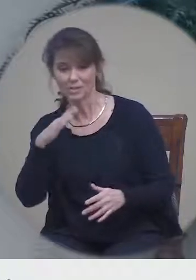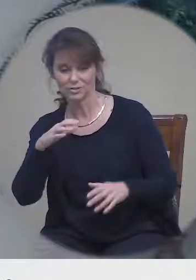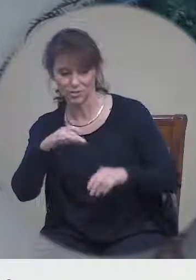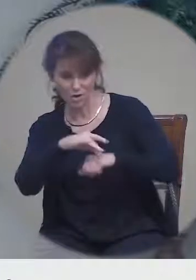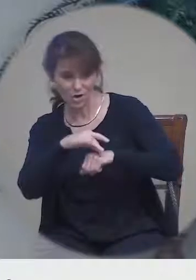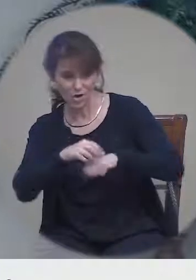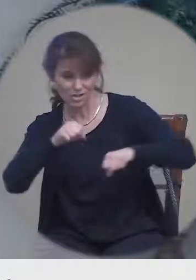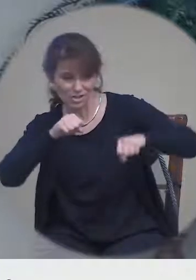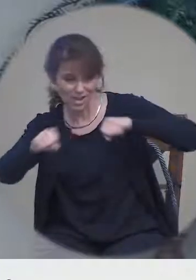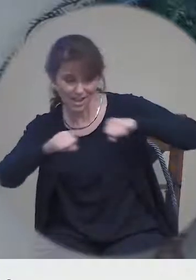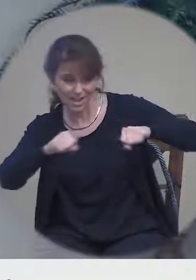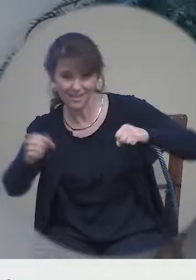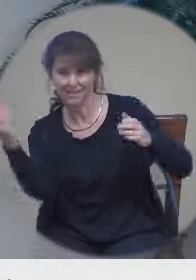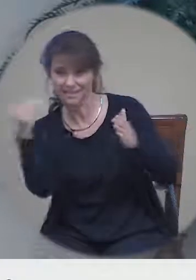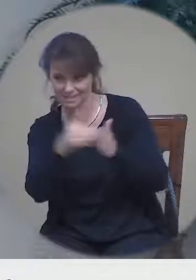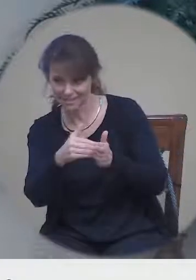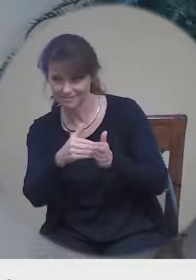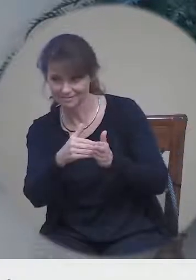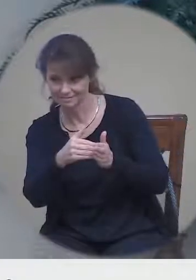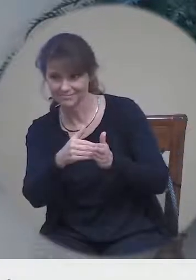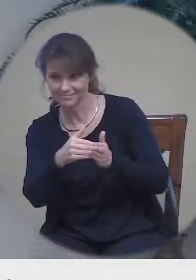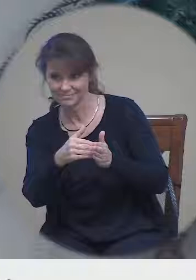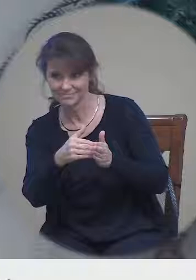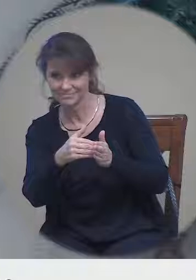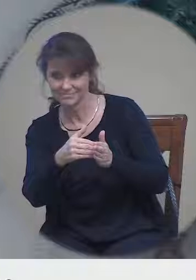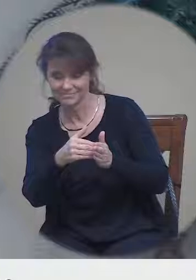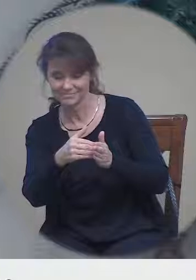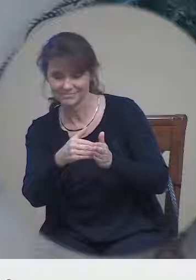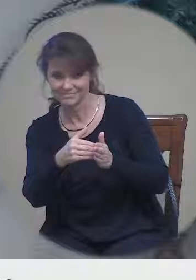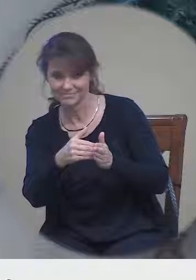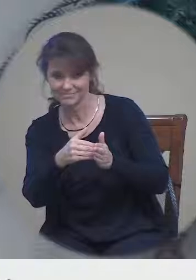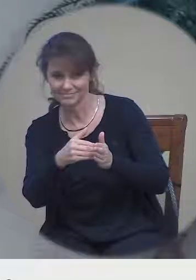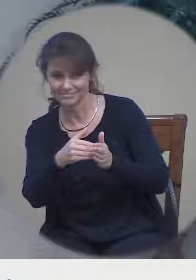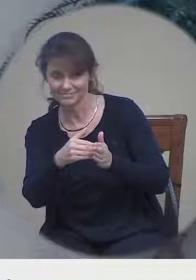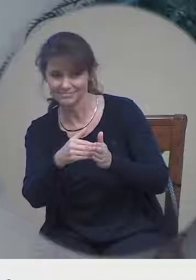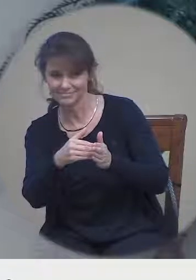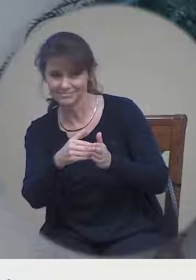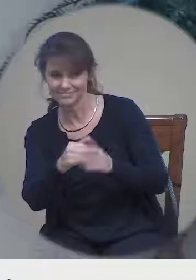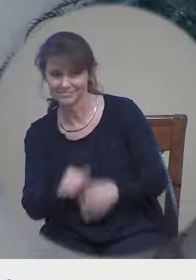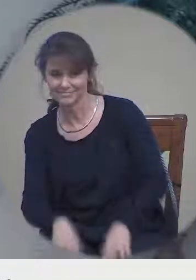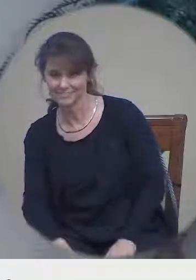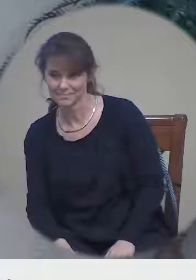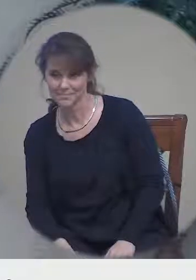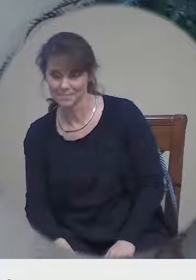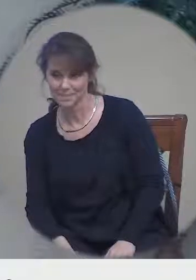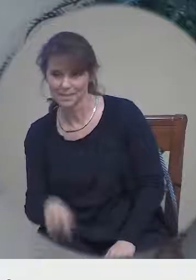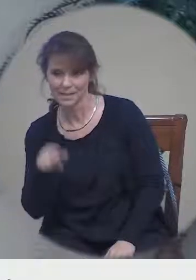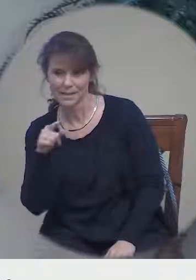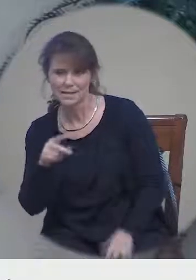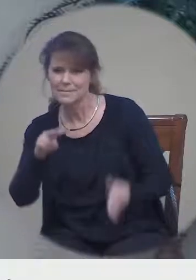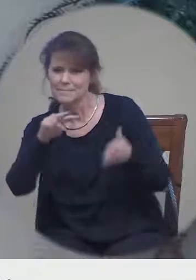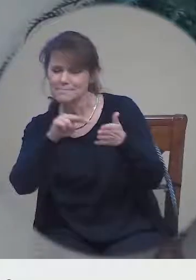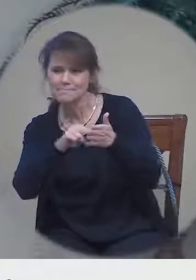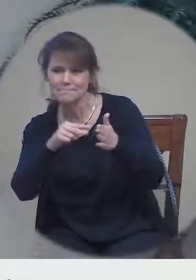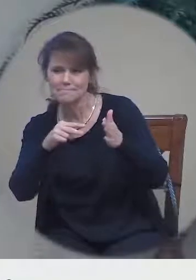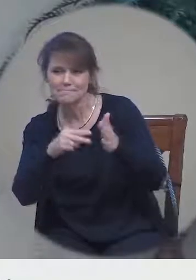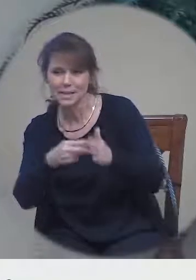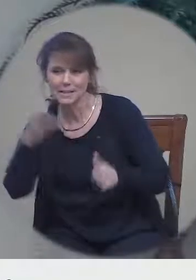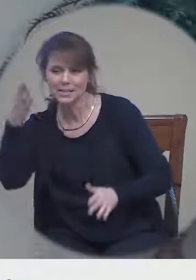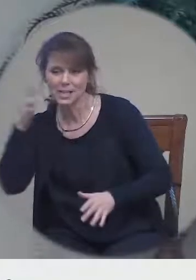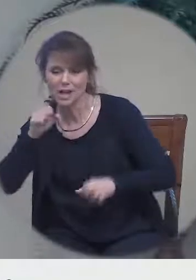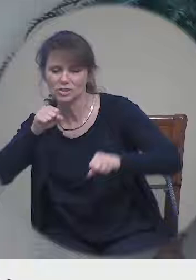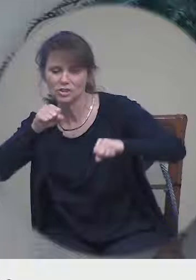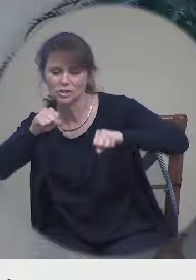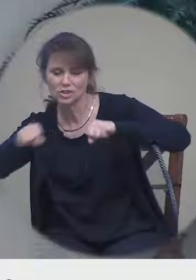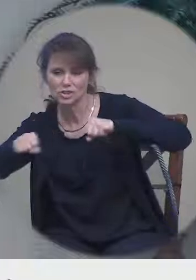heaven." So I'm going to ask you up front before I read the rest of this, what does he mean by he's shaking something